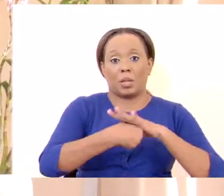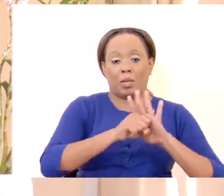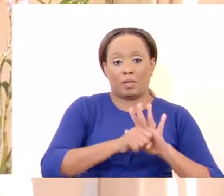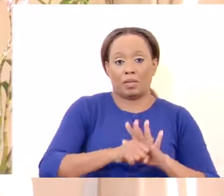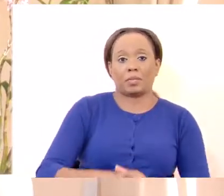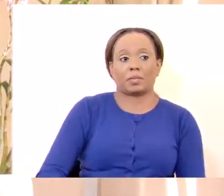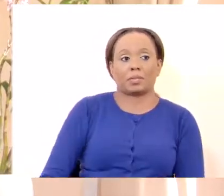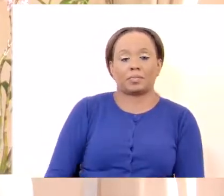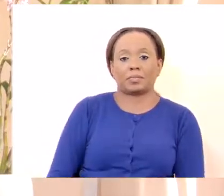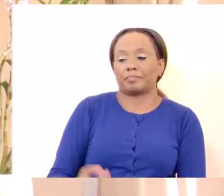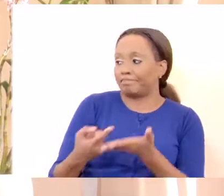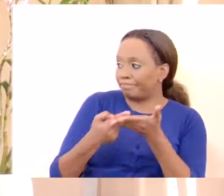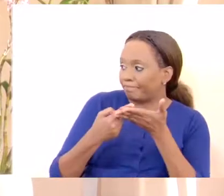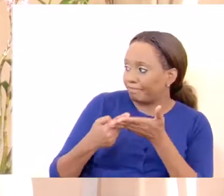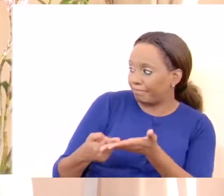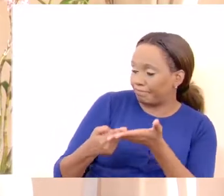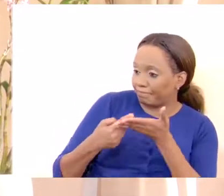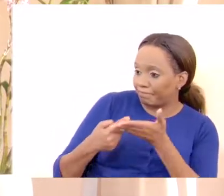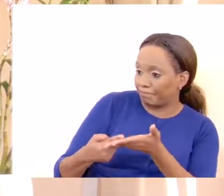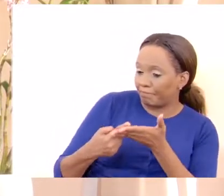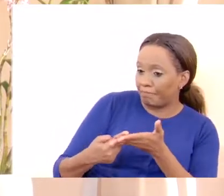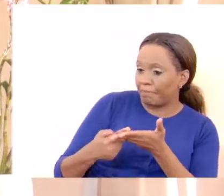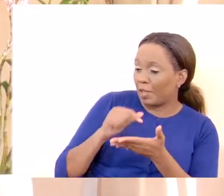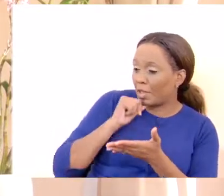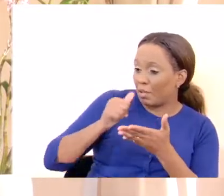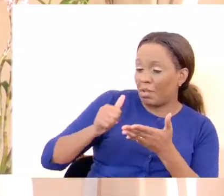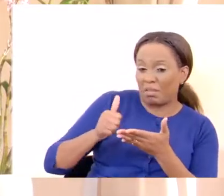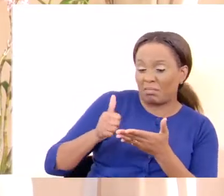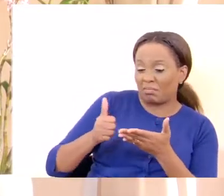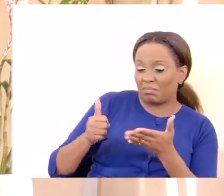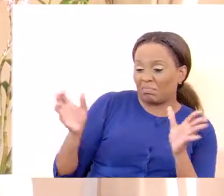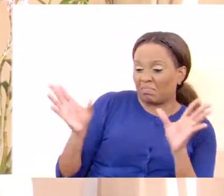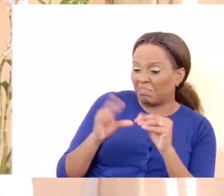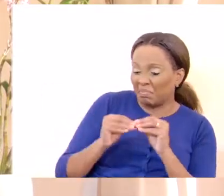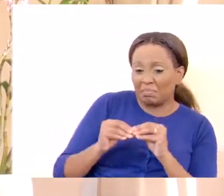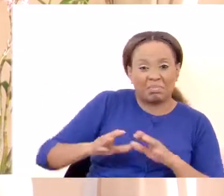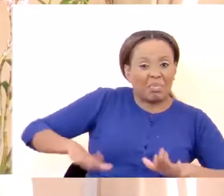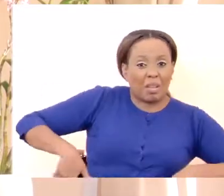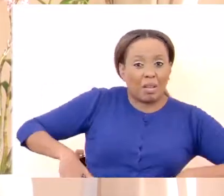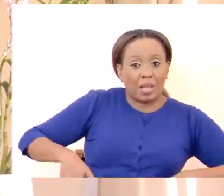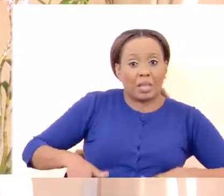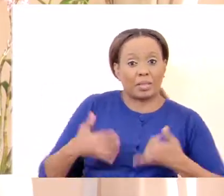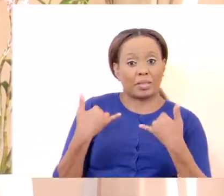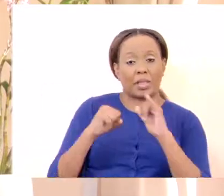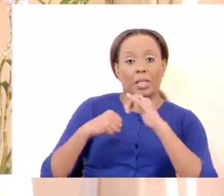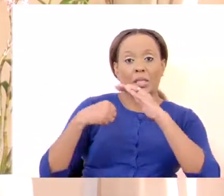those discussions have not been held because we are still in the middle of a battle. Thank you.